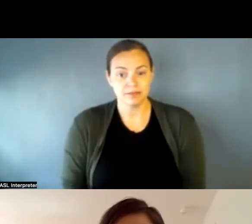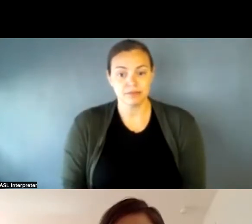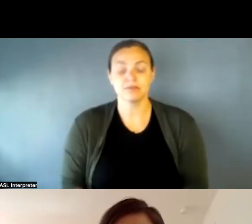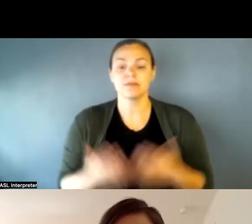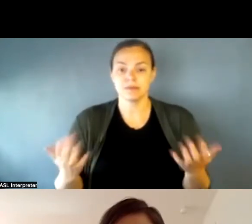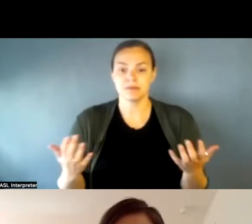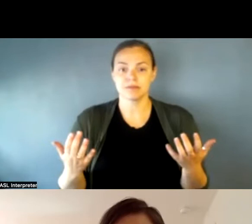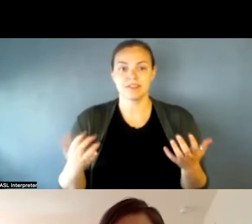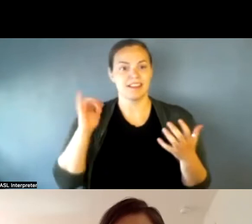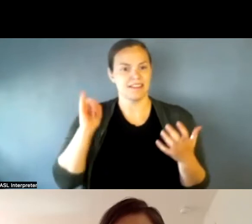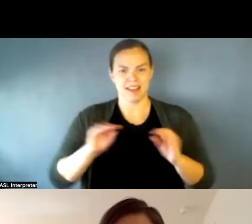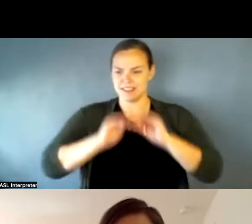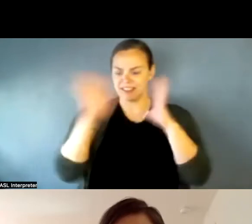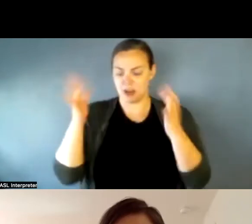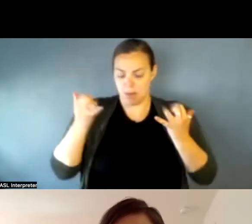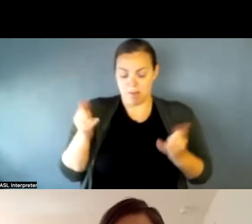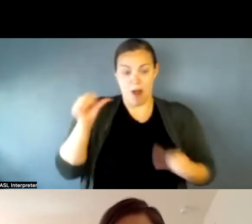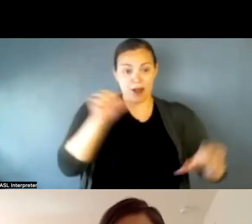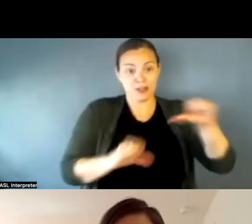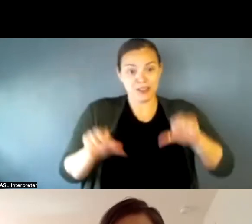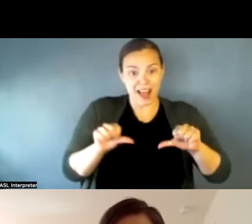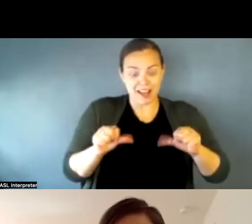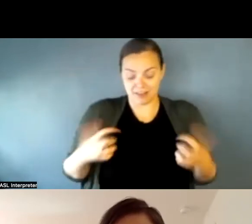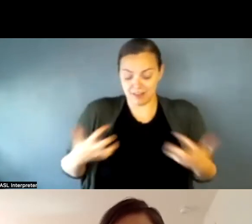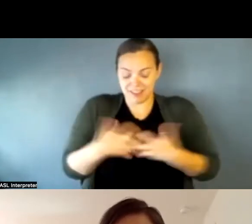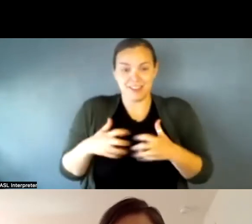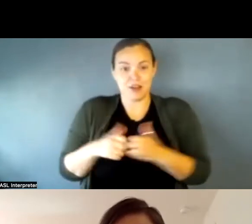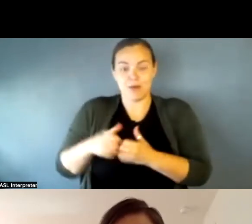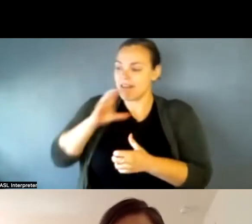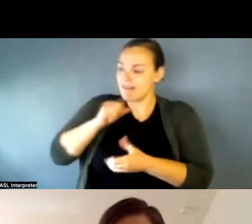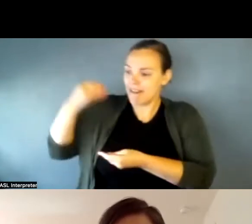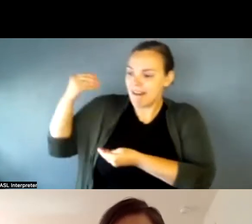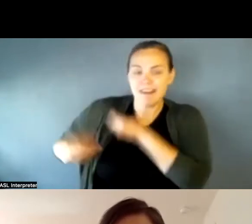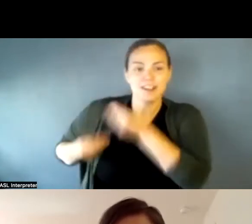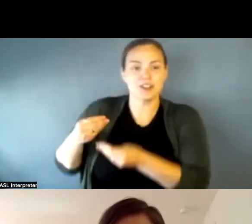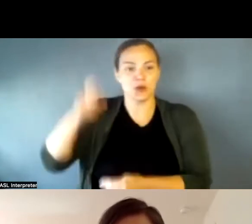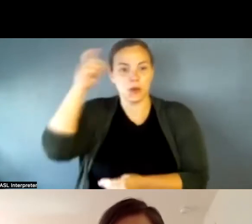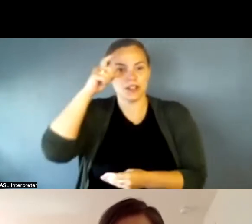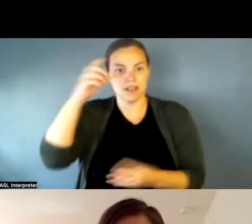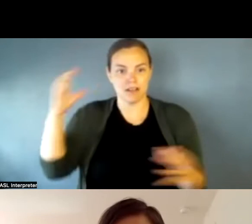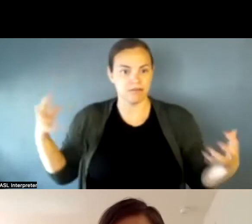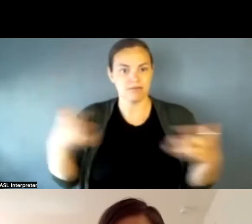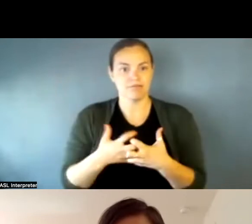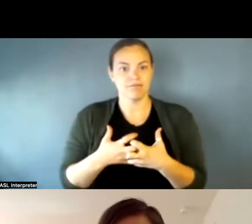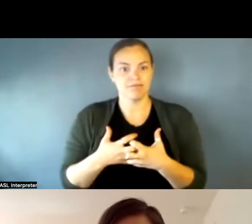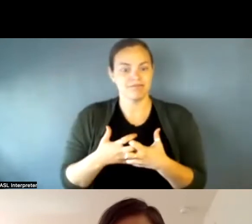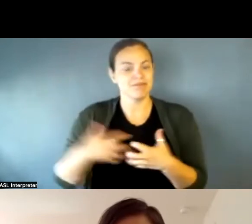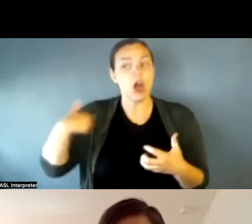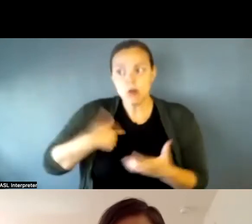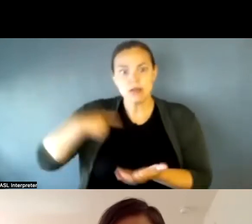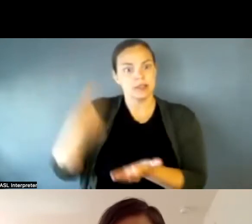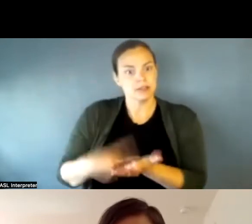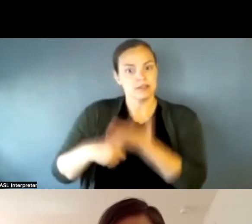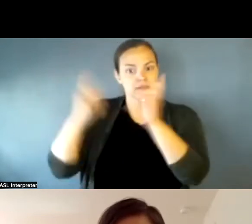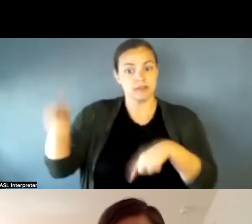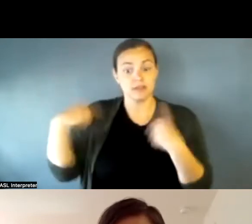is the collision course of modern science with ancient wisdom, and that we've been talking about this thing forever and ever and ever. So if you want to